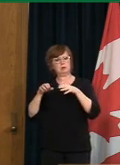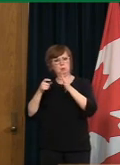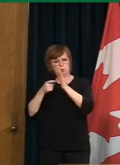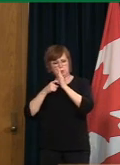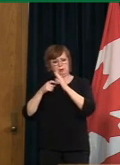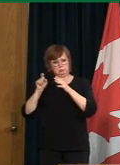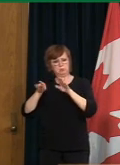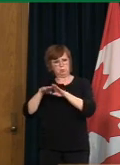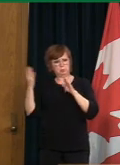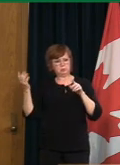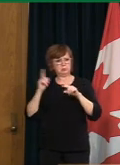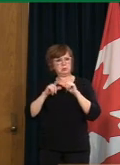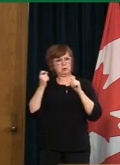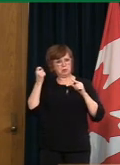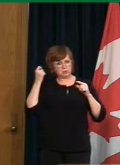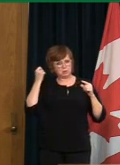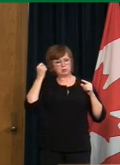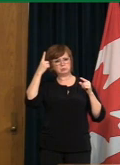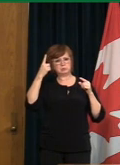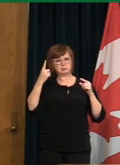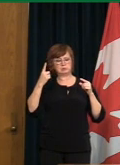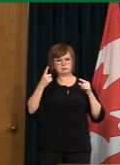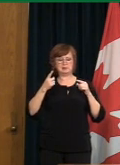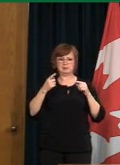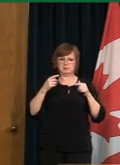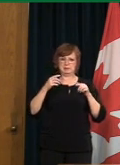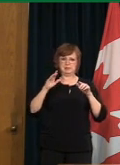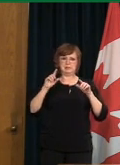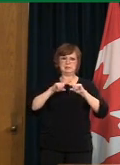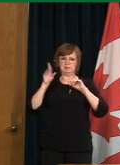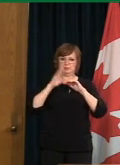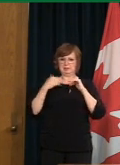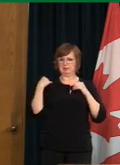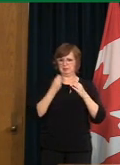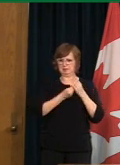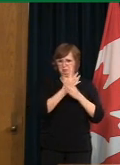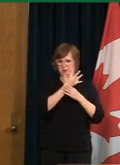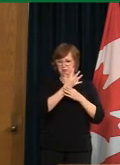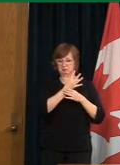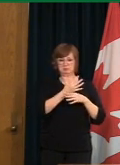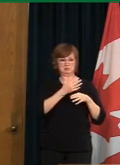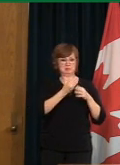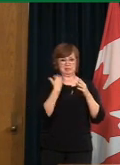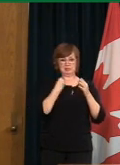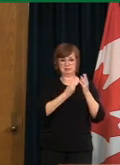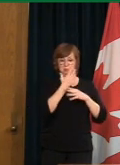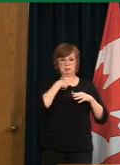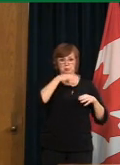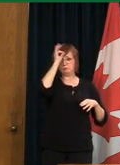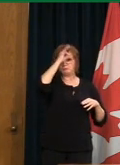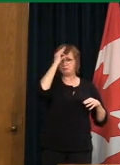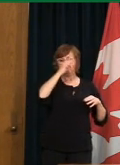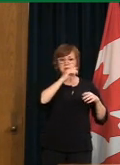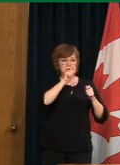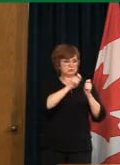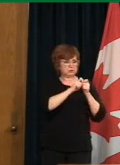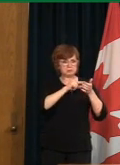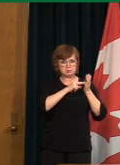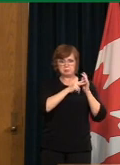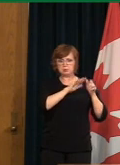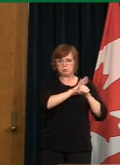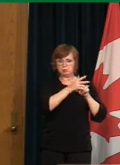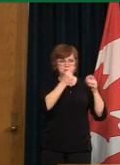than we did back in the spring. We do know more about how it is spread, and we know what we need to do to reduce the spread of